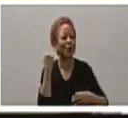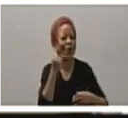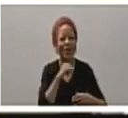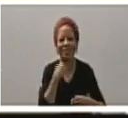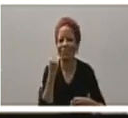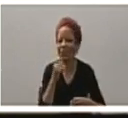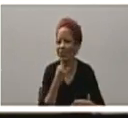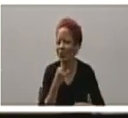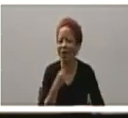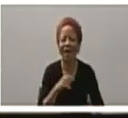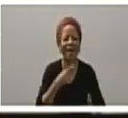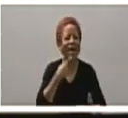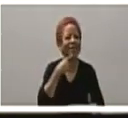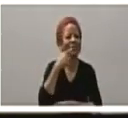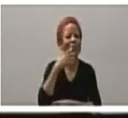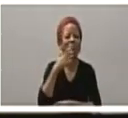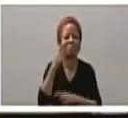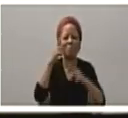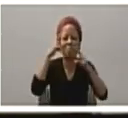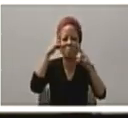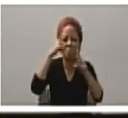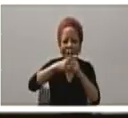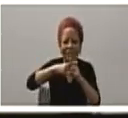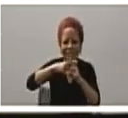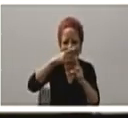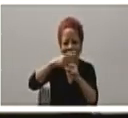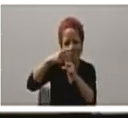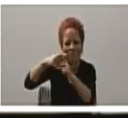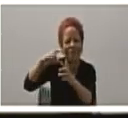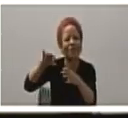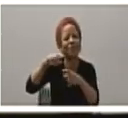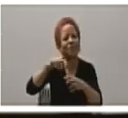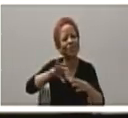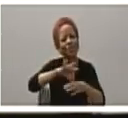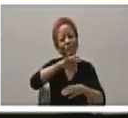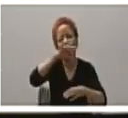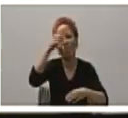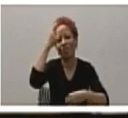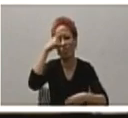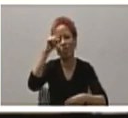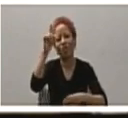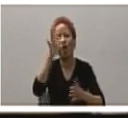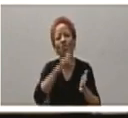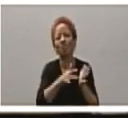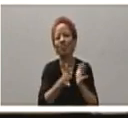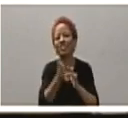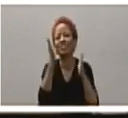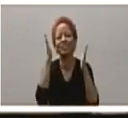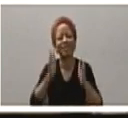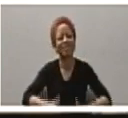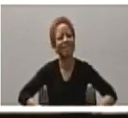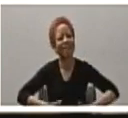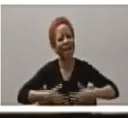radiate a positive and hopeful spirit, for Christian life is joy